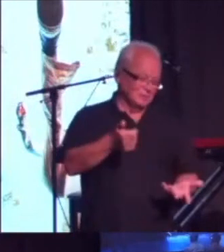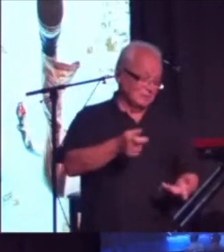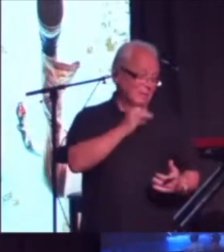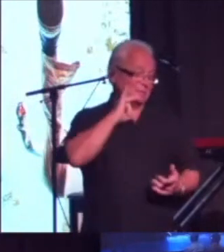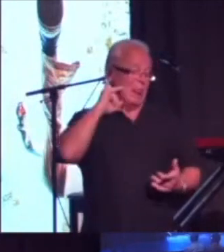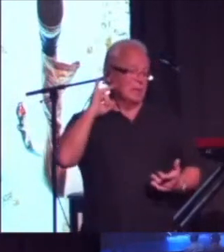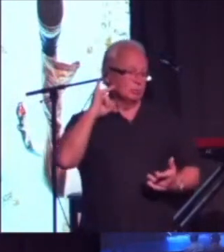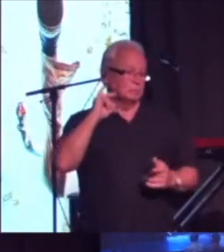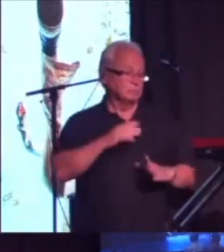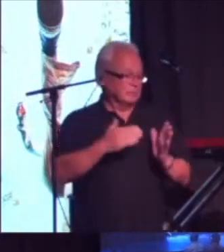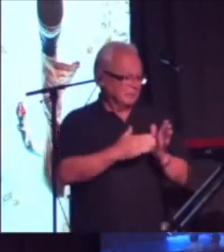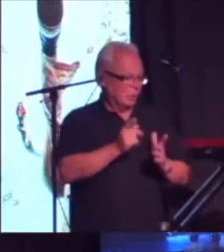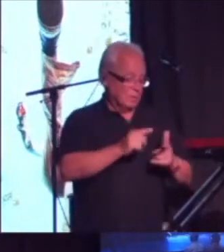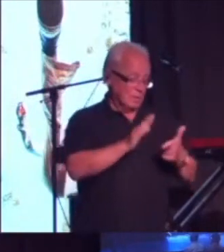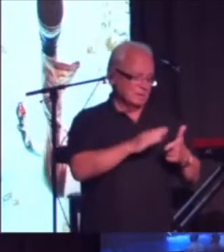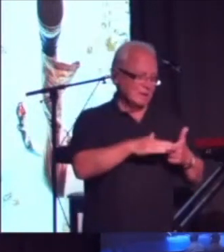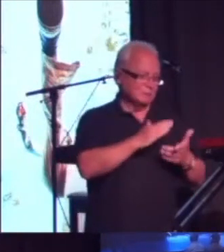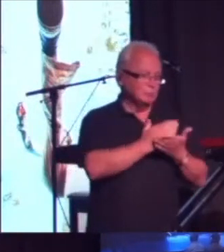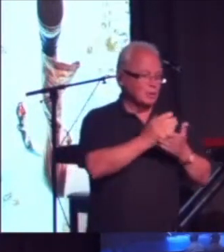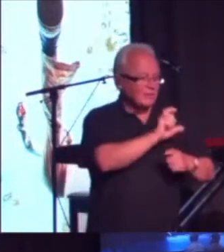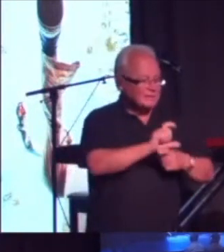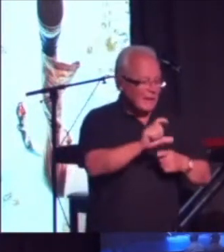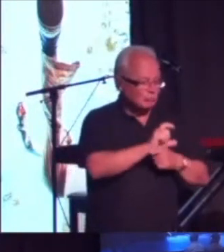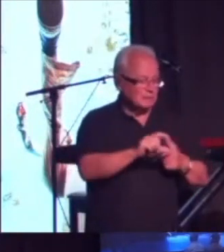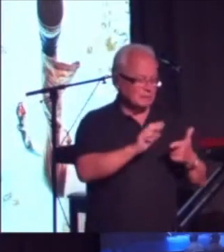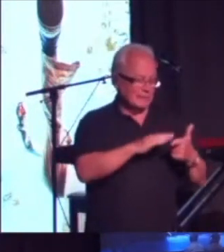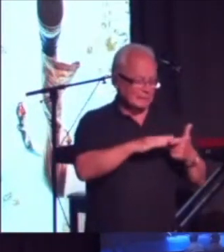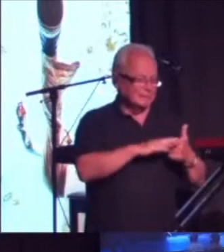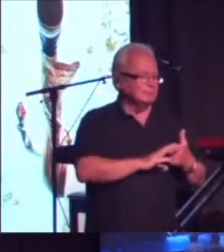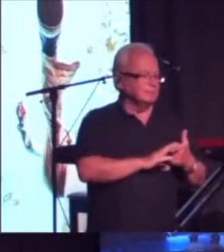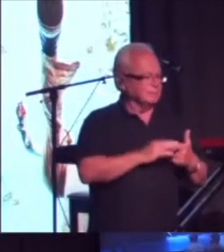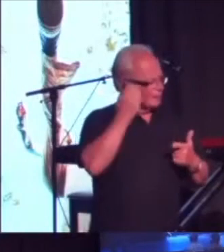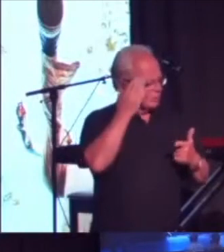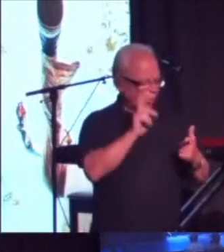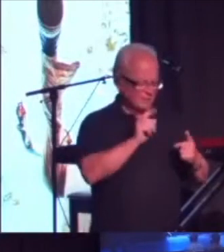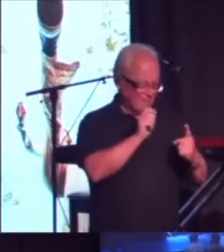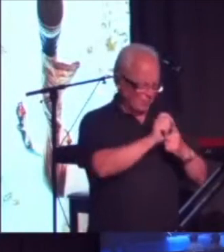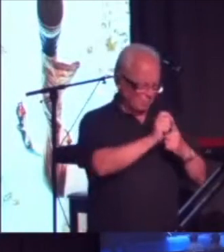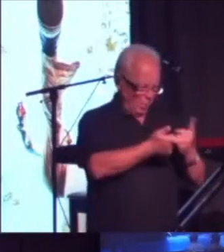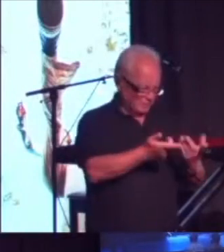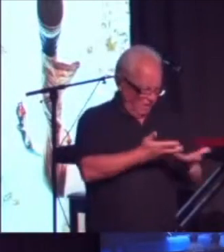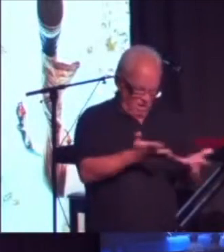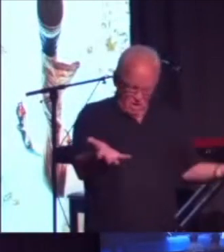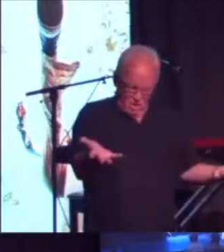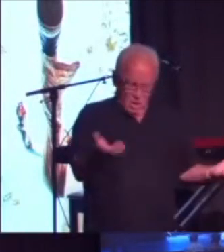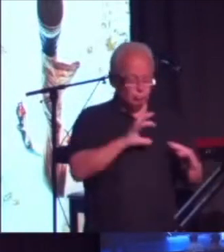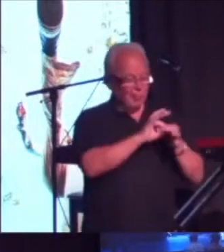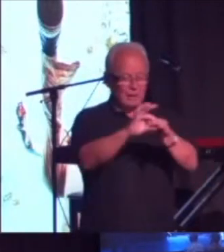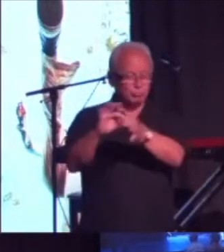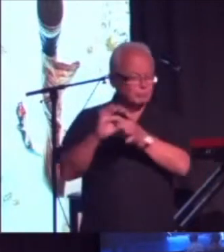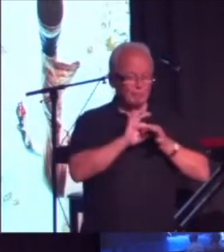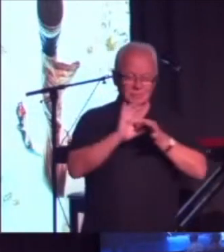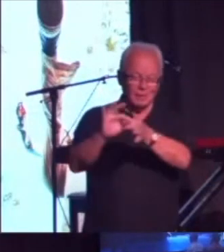on to the second installment of our series, and my brief, if you like, was to consider what's the point of relationships. But